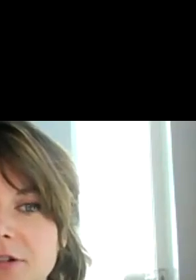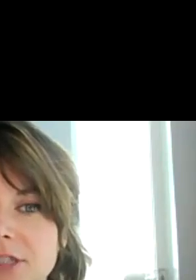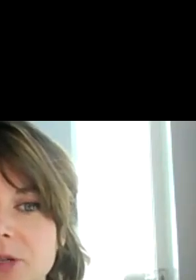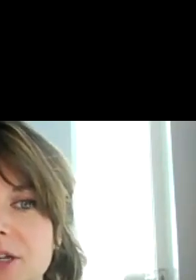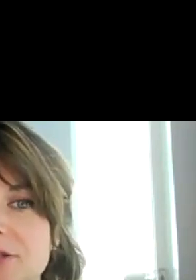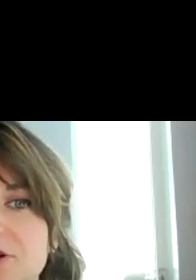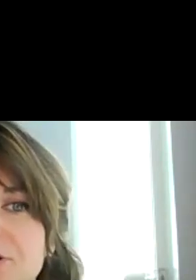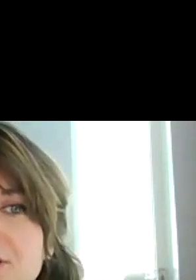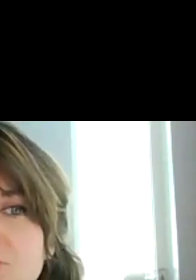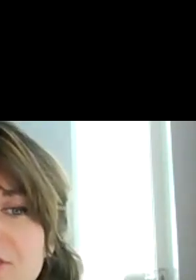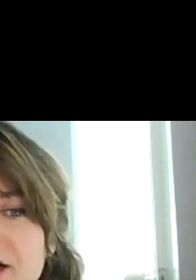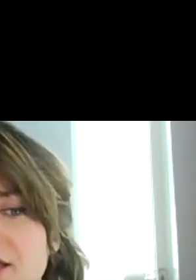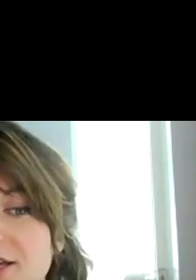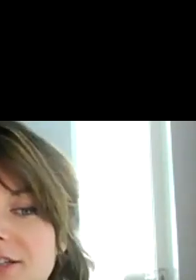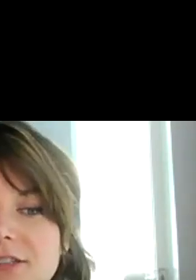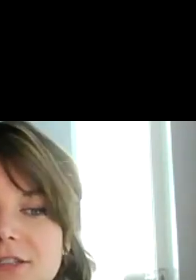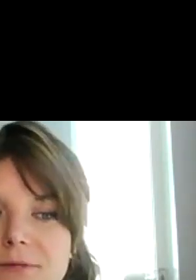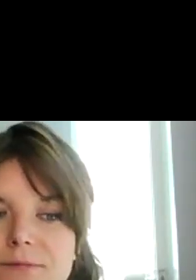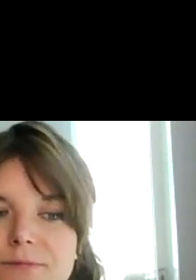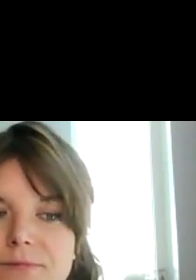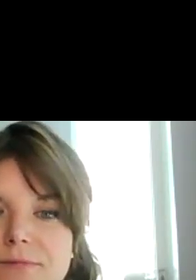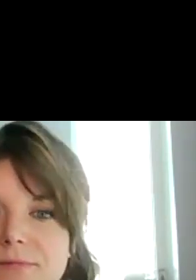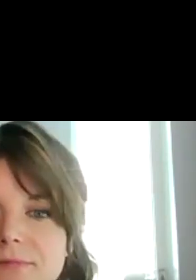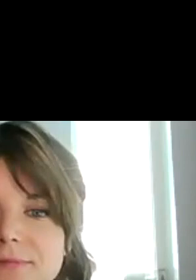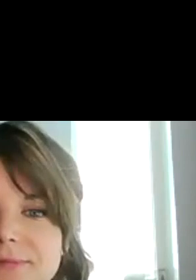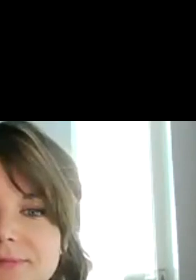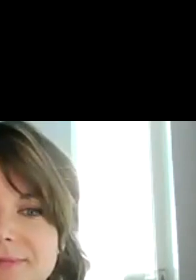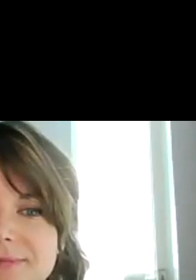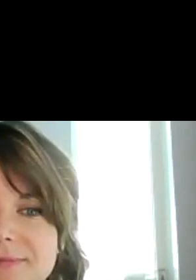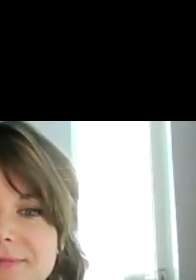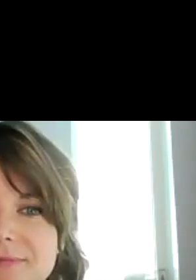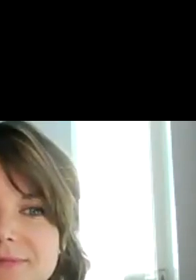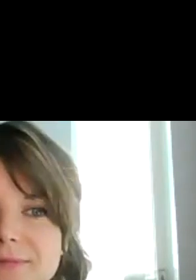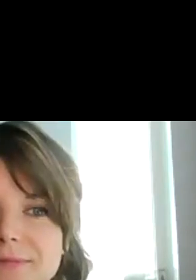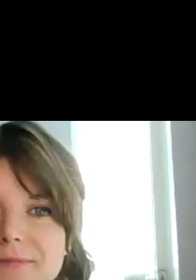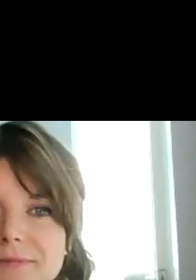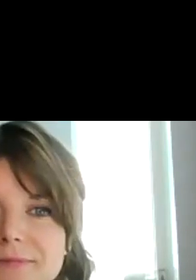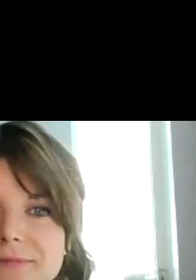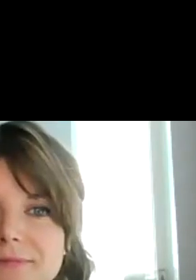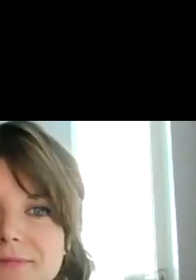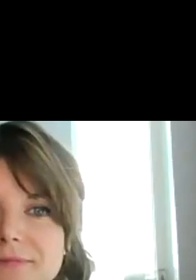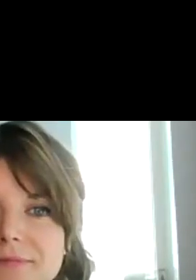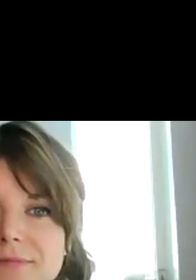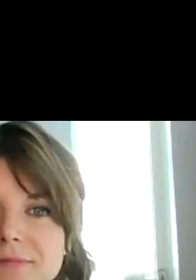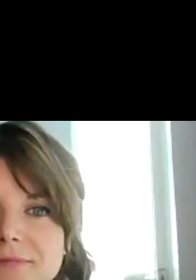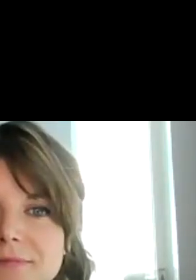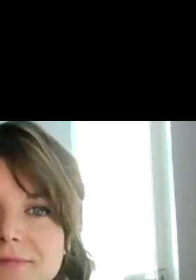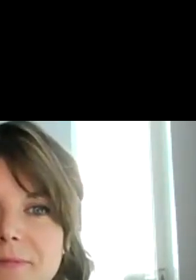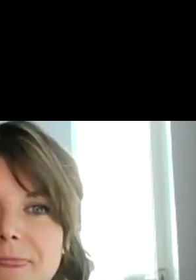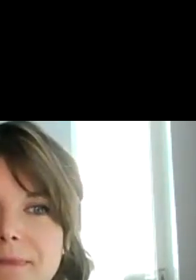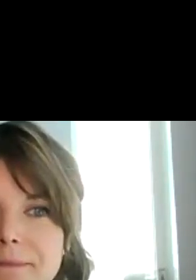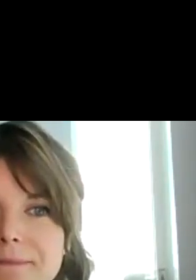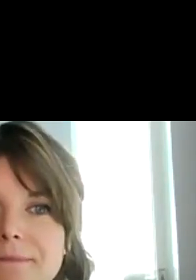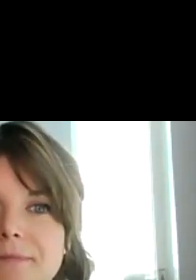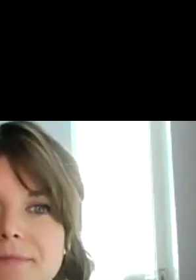of the house. Somebody is wondering what that is. Yeah, I think I know exactly what they're talking about because that was something that caught my eye when I first came to